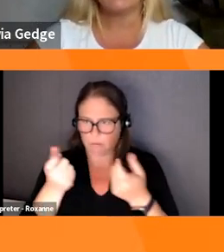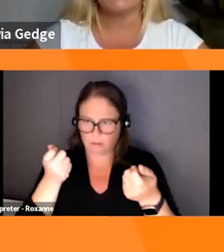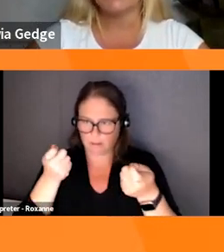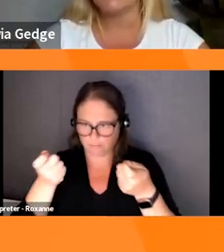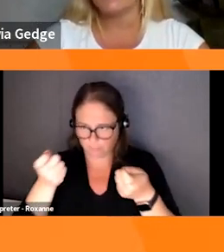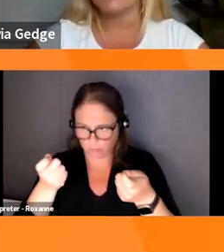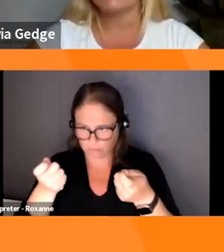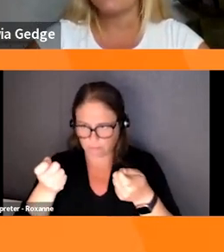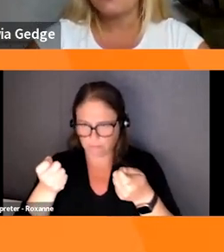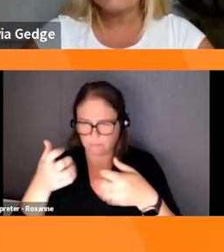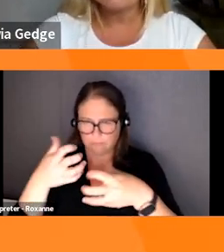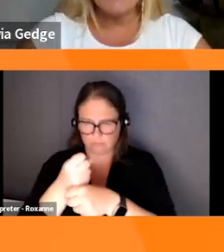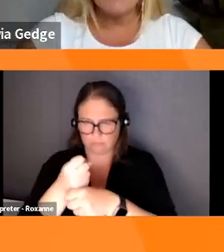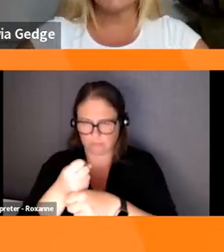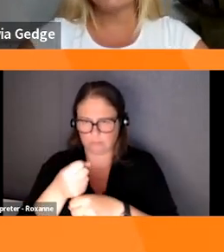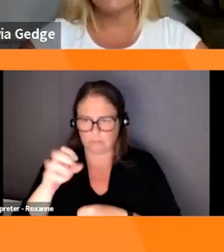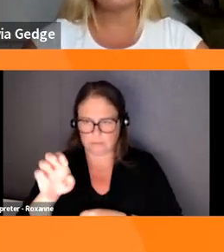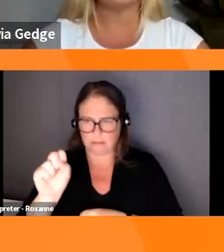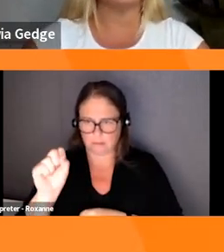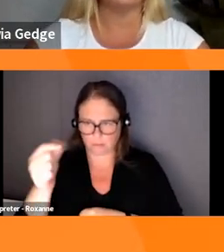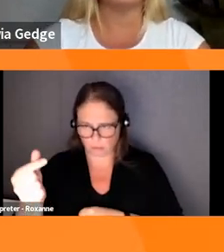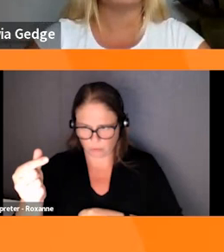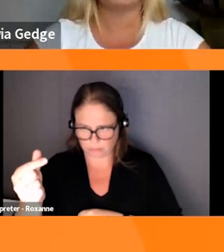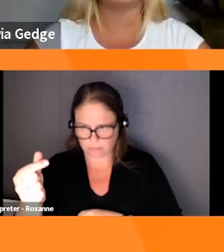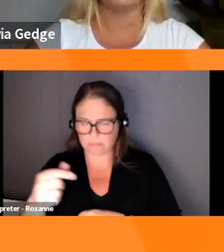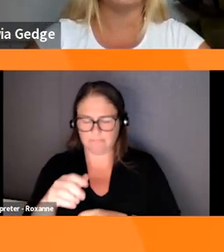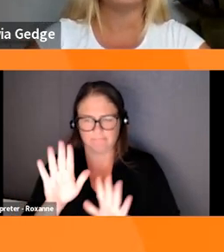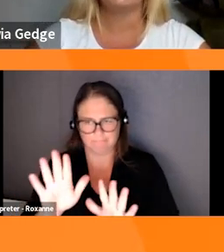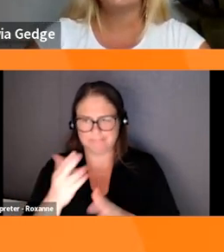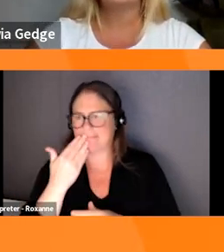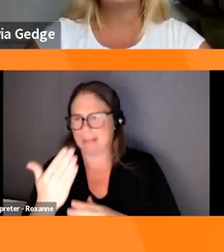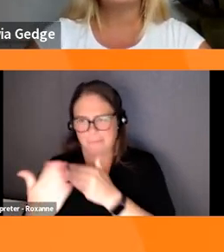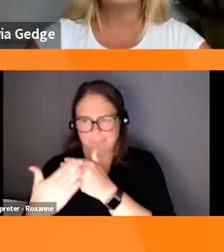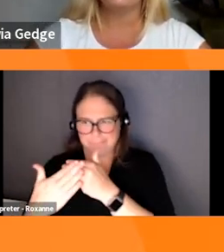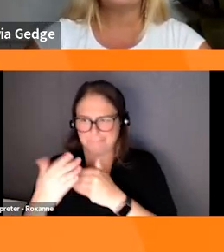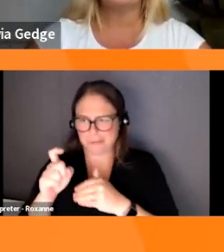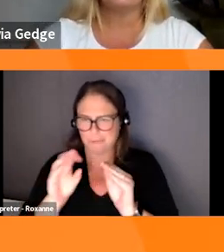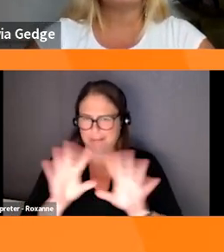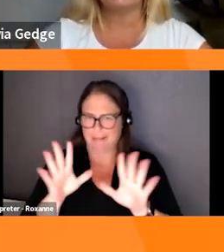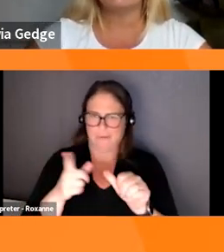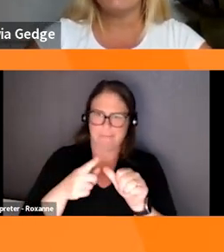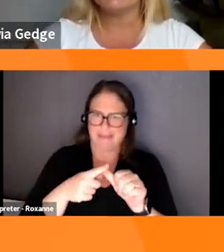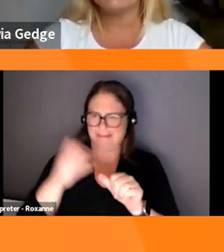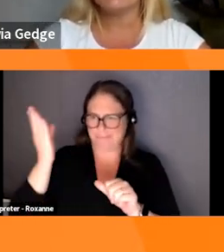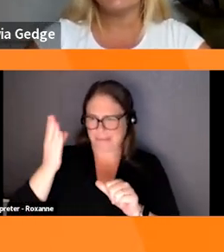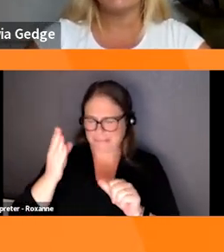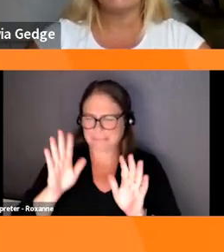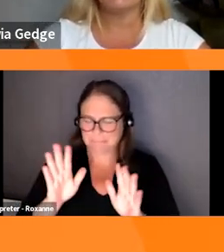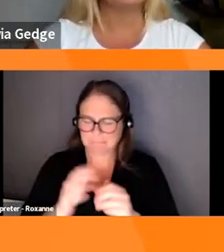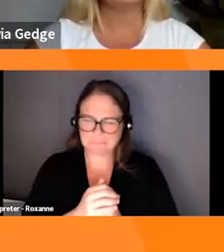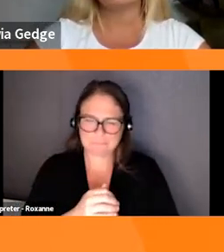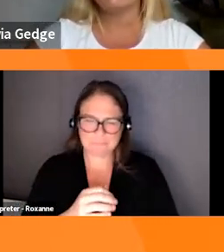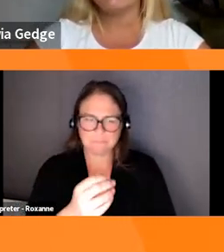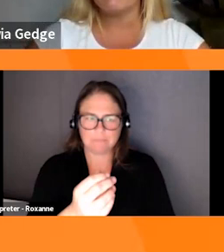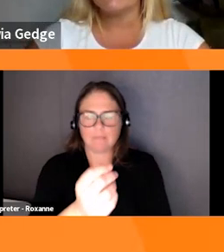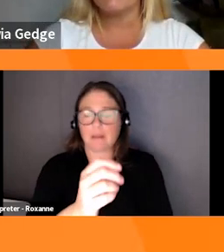So that's what the ESG is. And thank you. We should have clarified it. So what are the benefits?